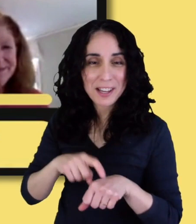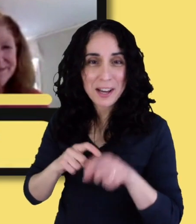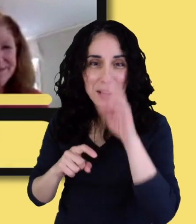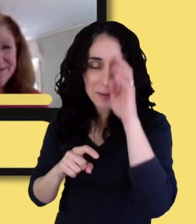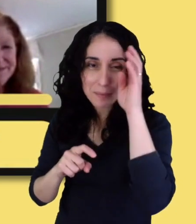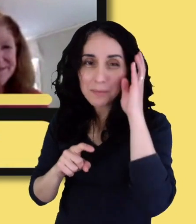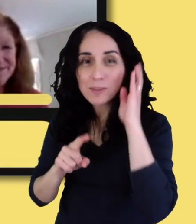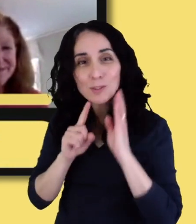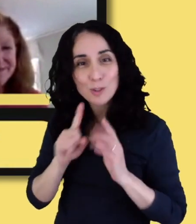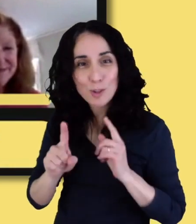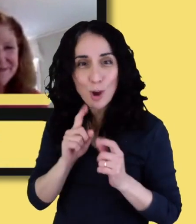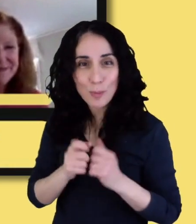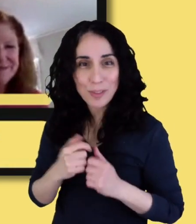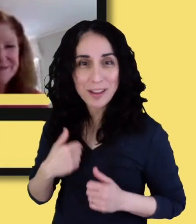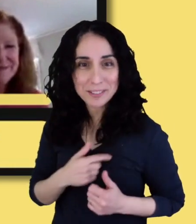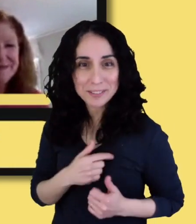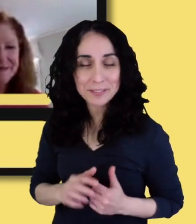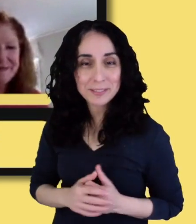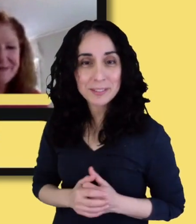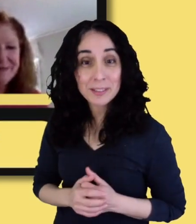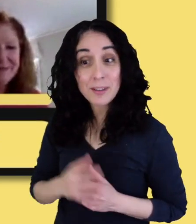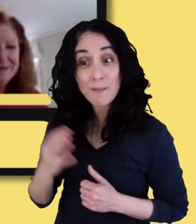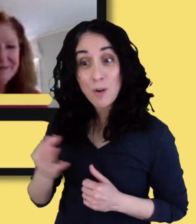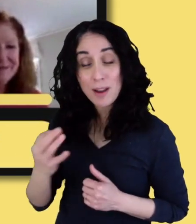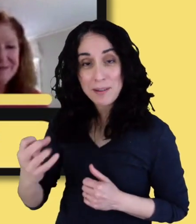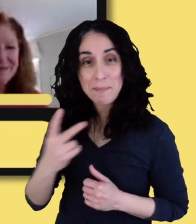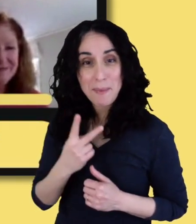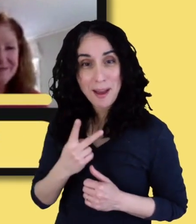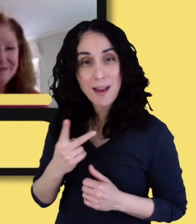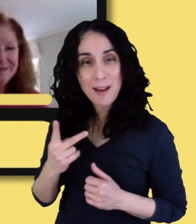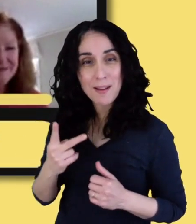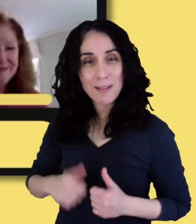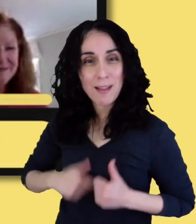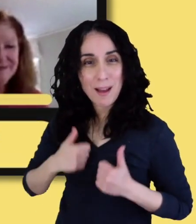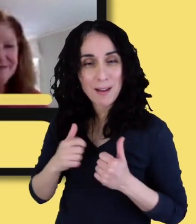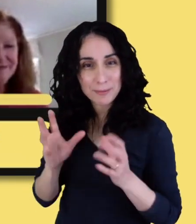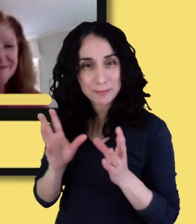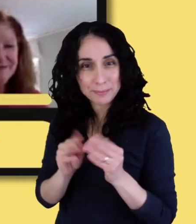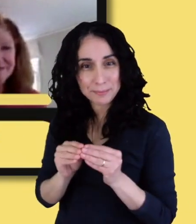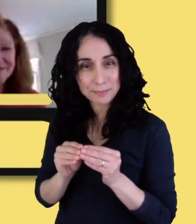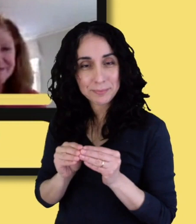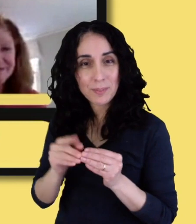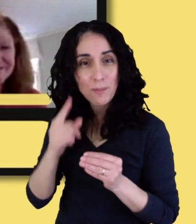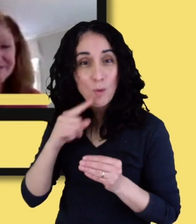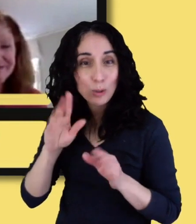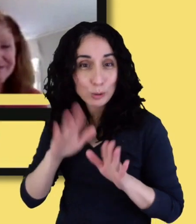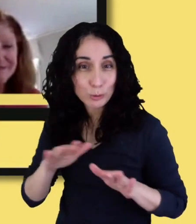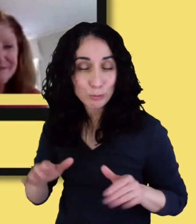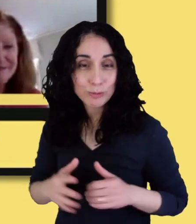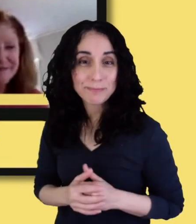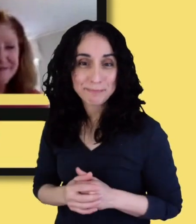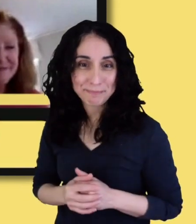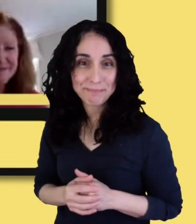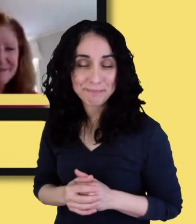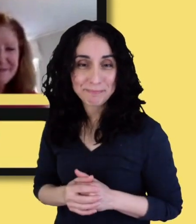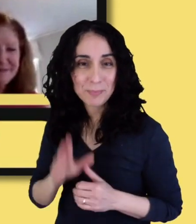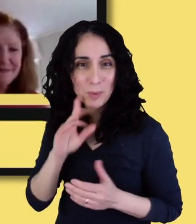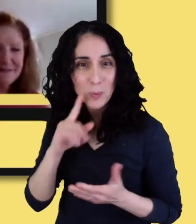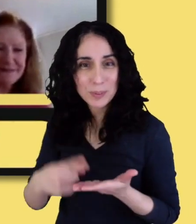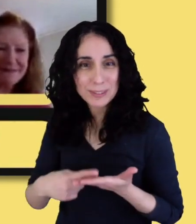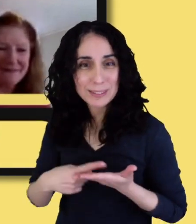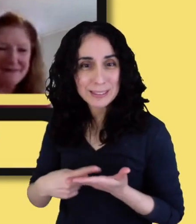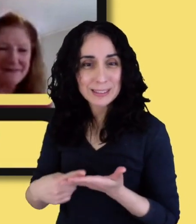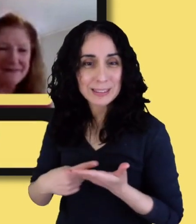talk to us. And on Friday, we'll be back for a segment especially for children, and we'll be talking